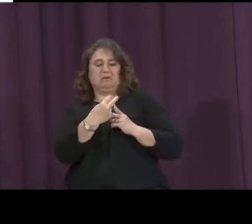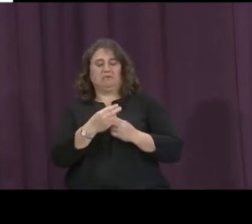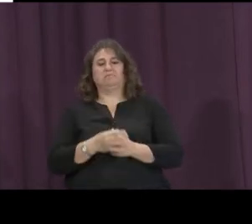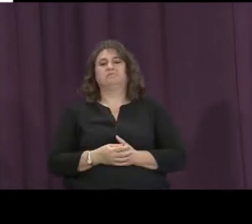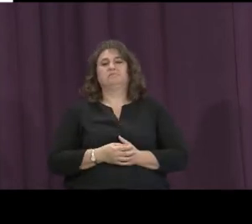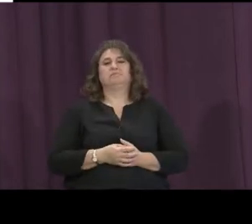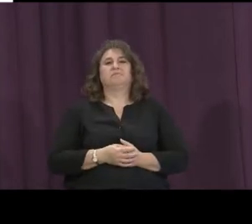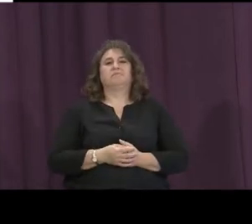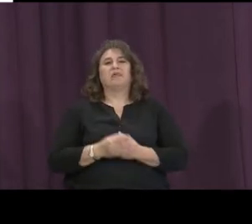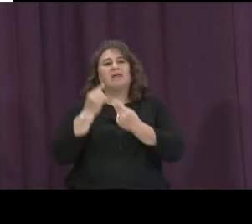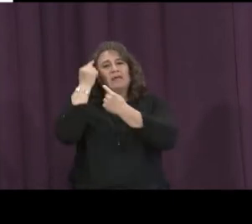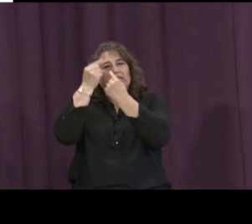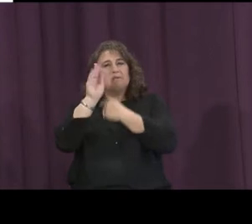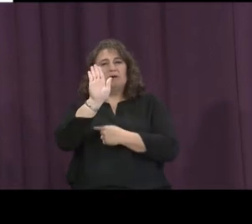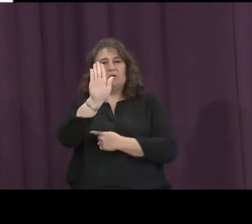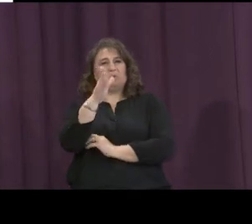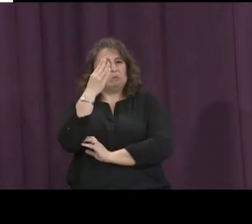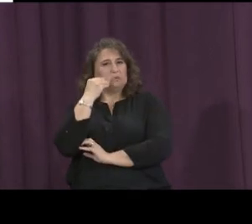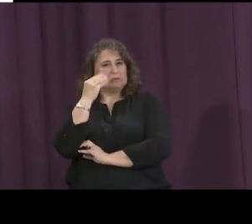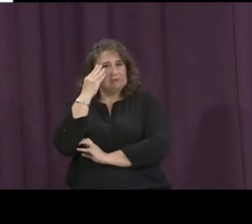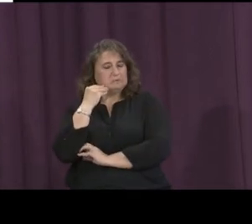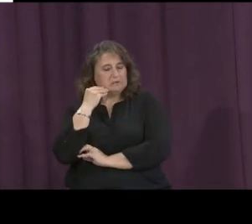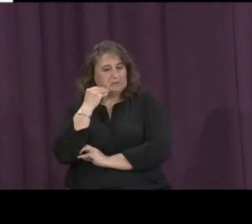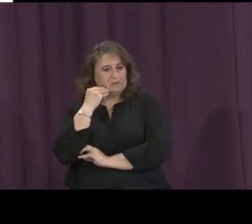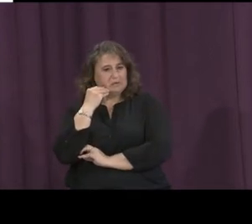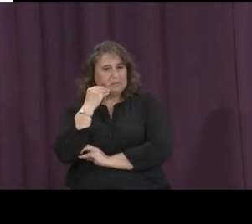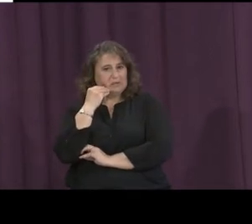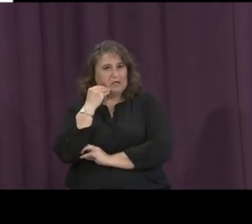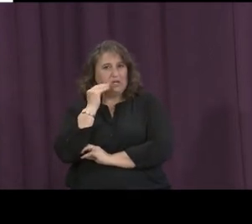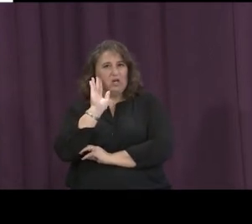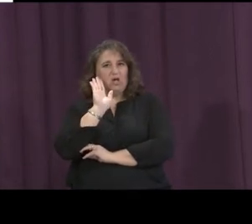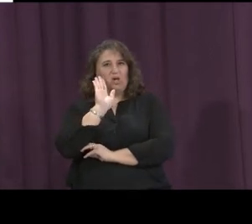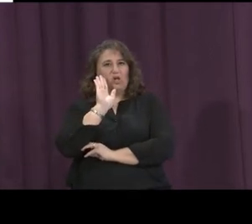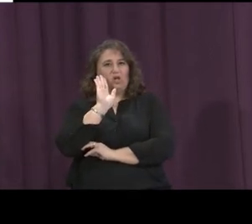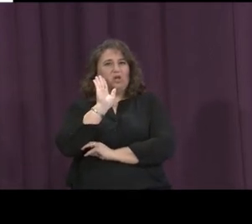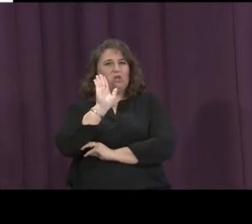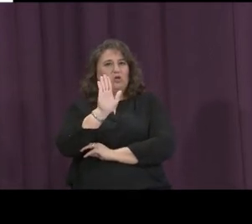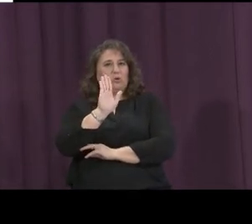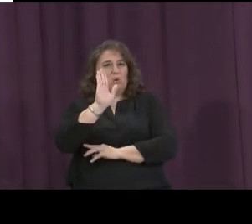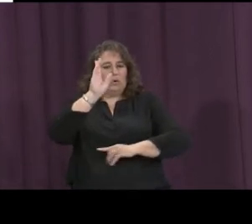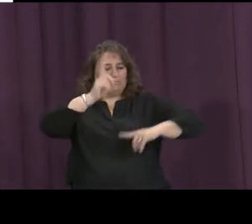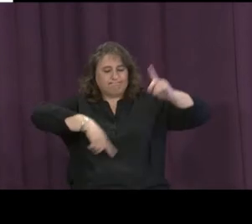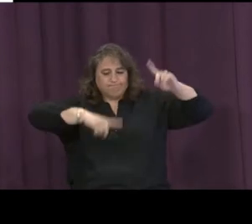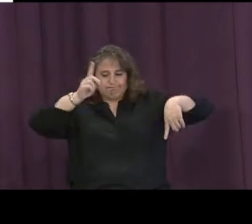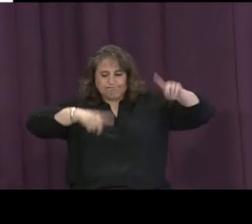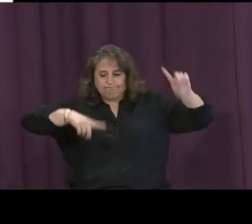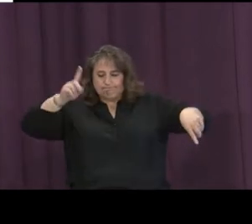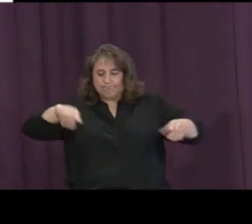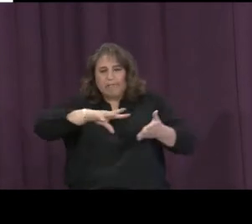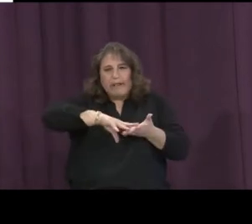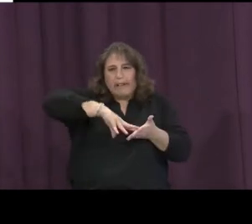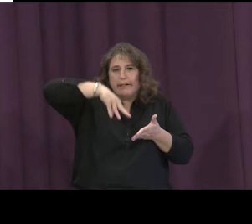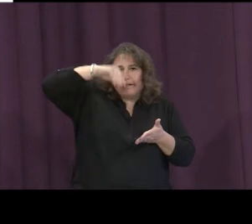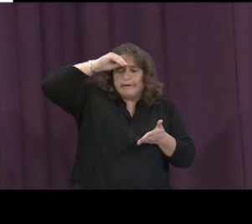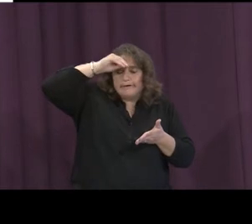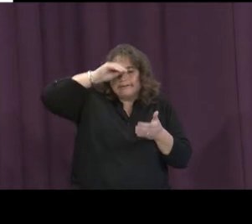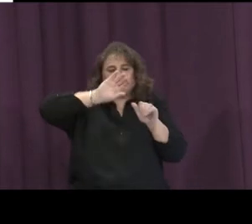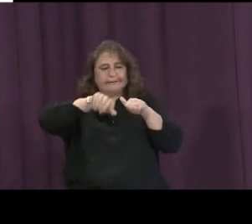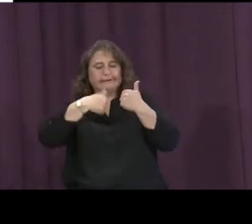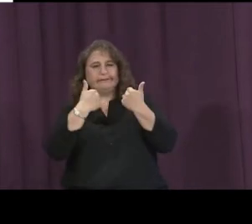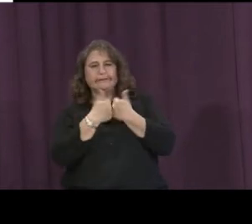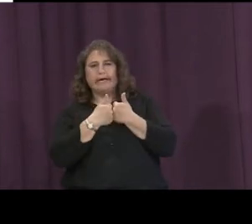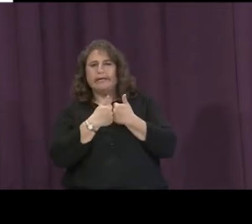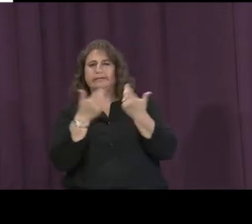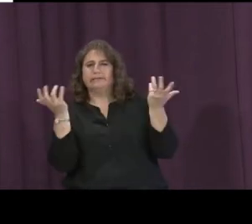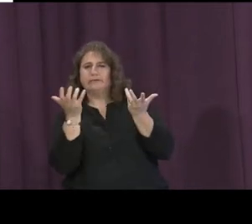I want you to think about your personal experiences. How has diversity affected you? What have you learned from it? What have you been challenged by?